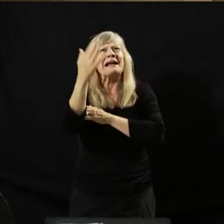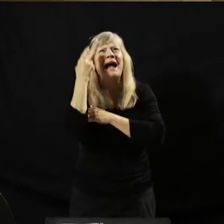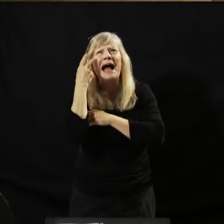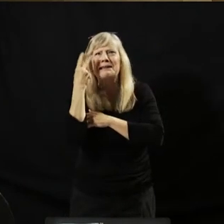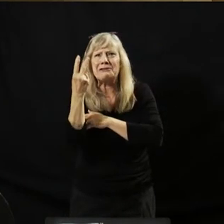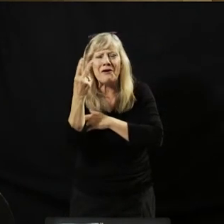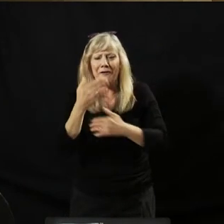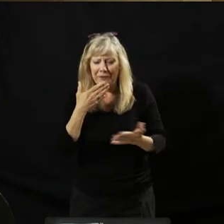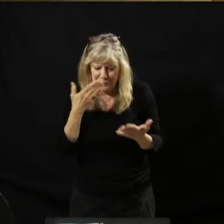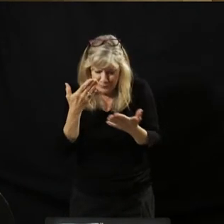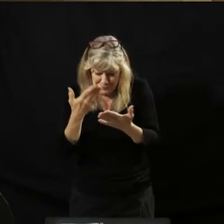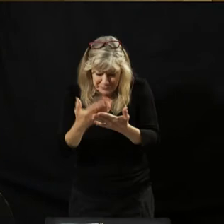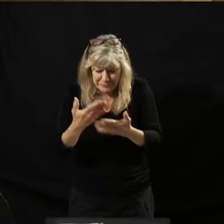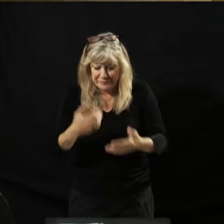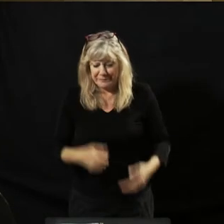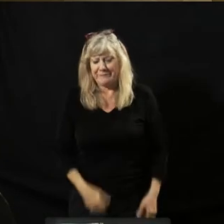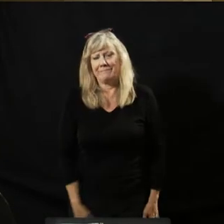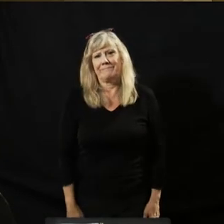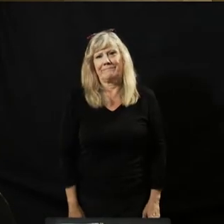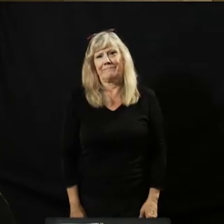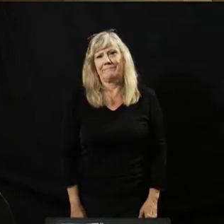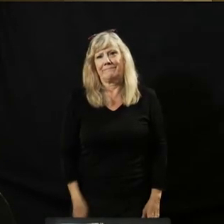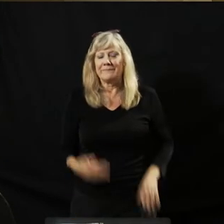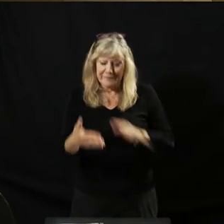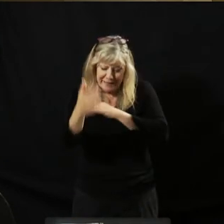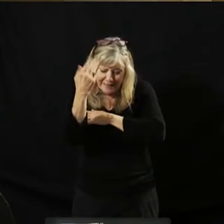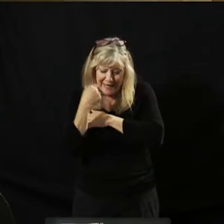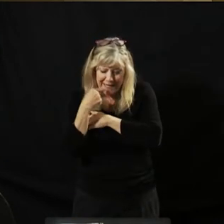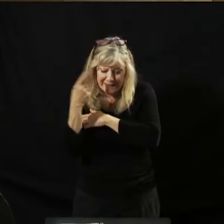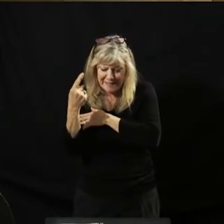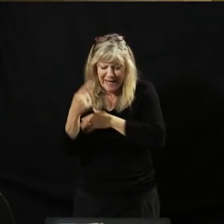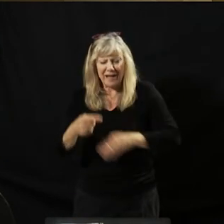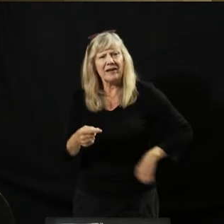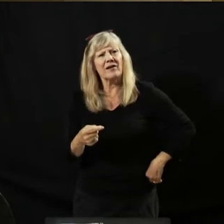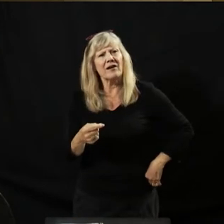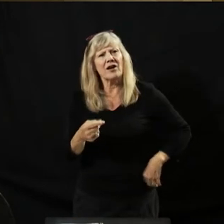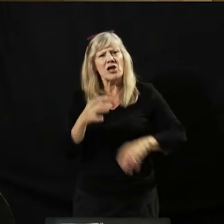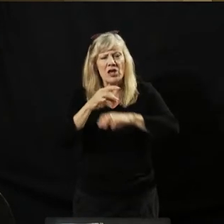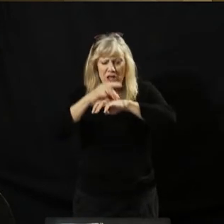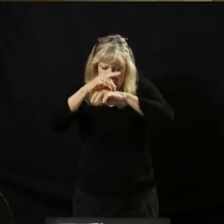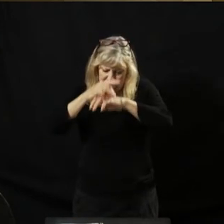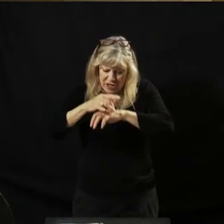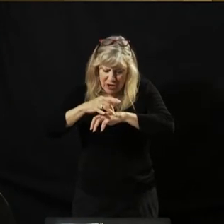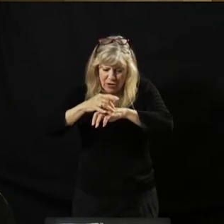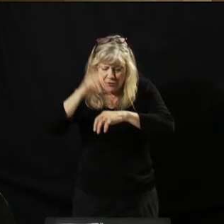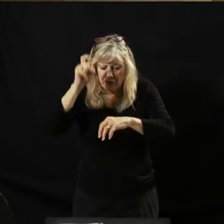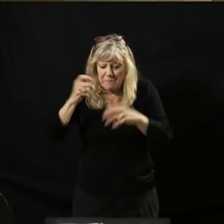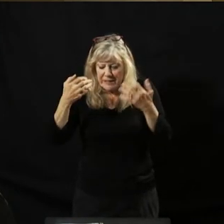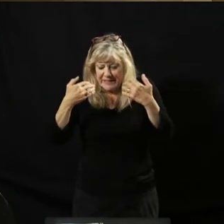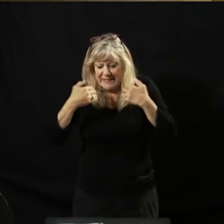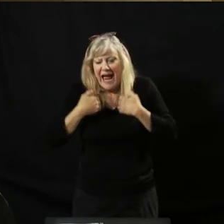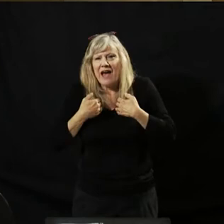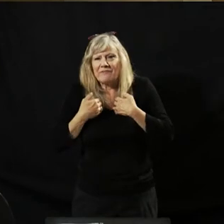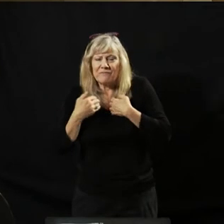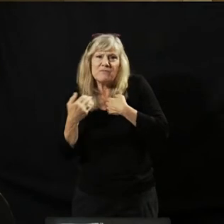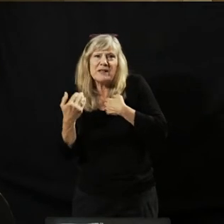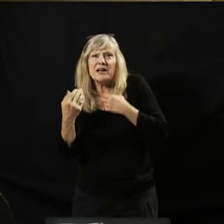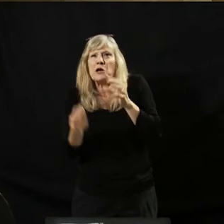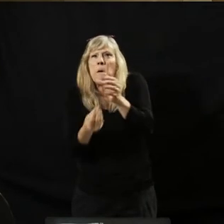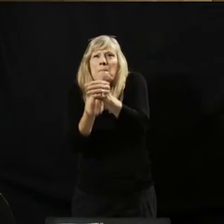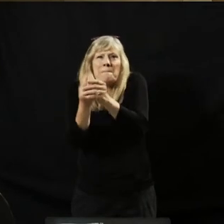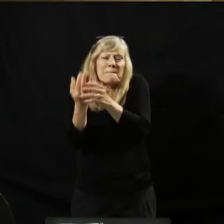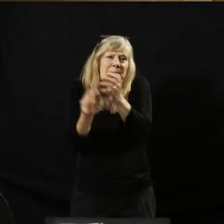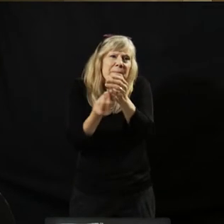was. Then God said, "Let the earth bring forth vegetation of every kind, of